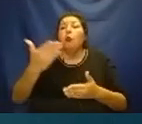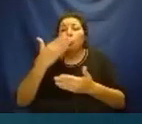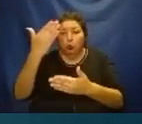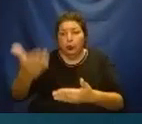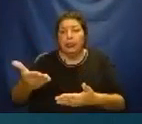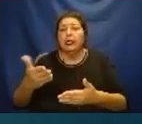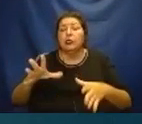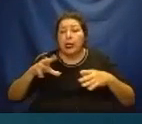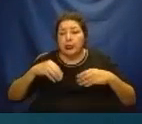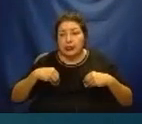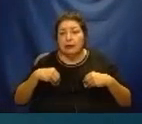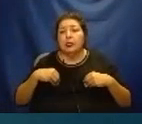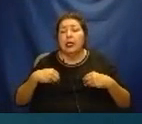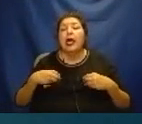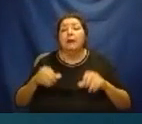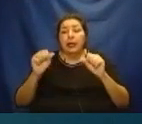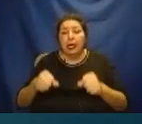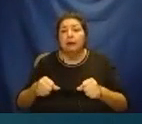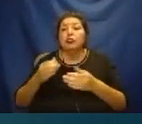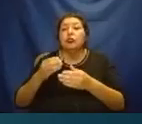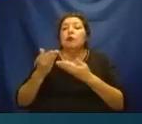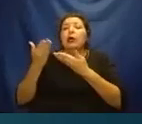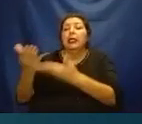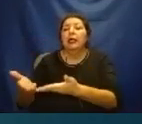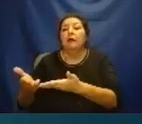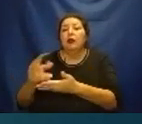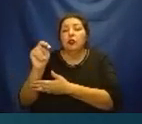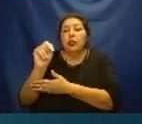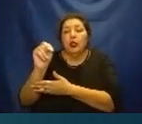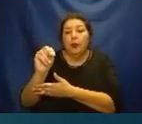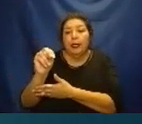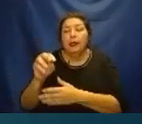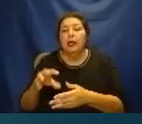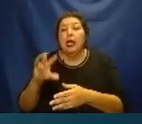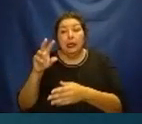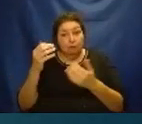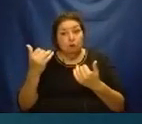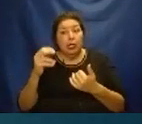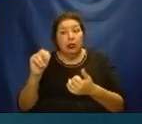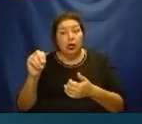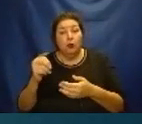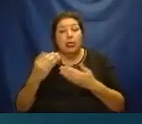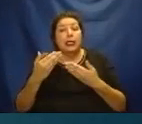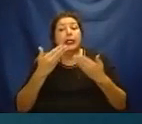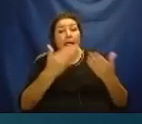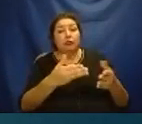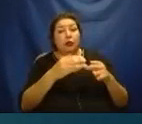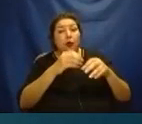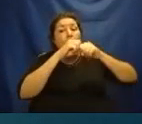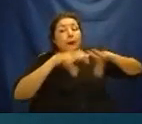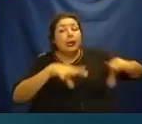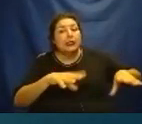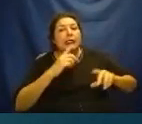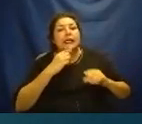and Naomi. And Naomi gives her blessing, says, "Go, my daughter," for now she